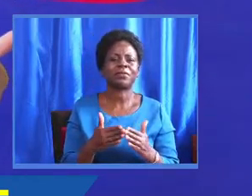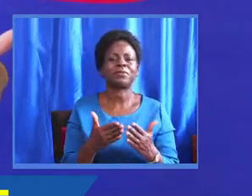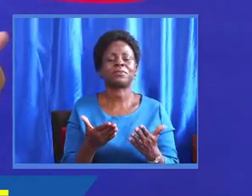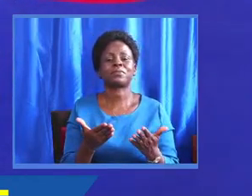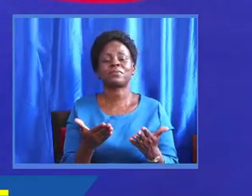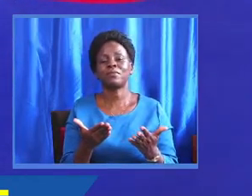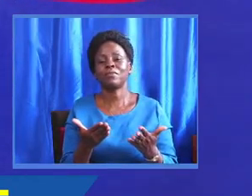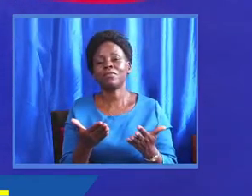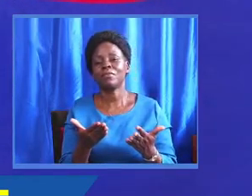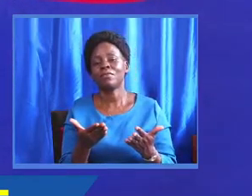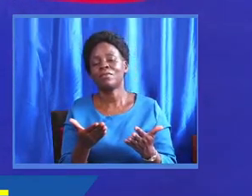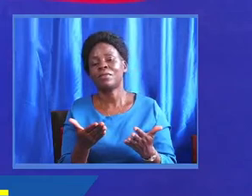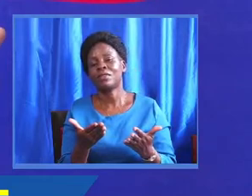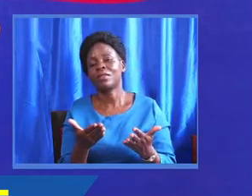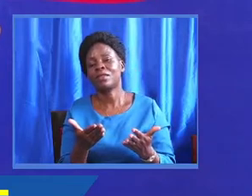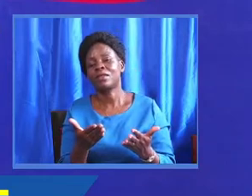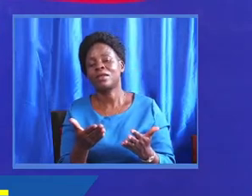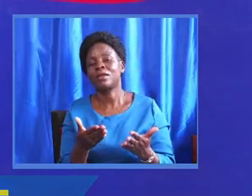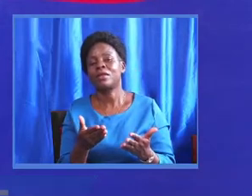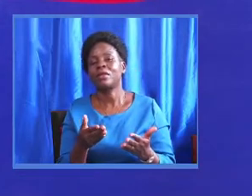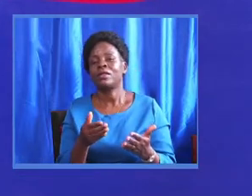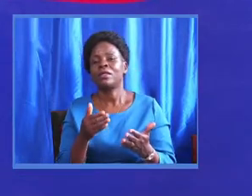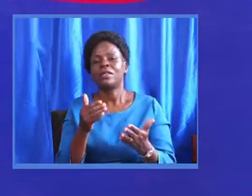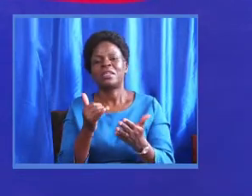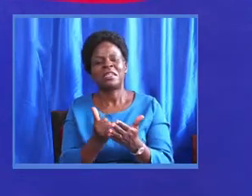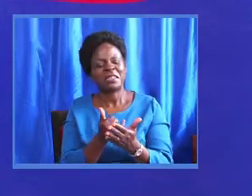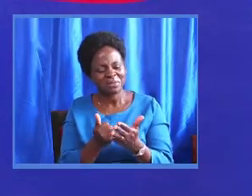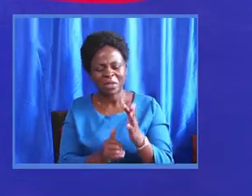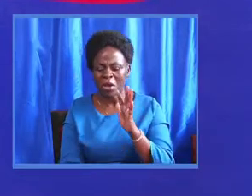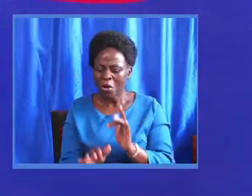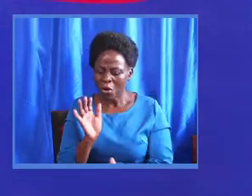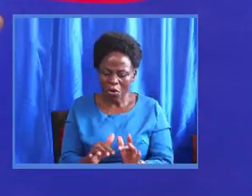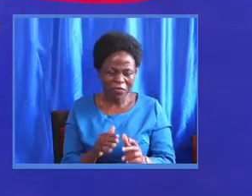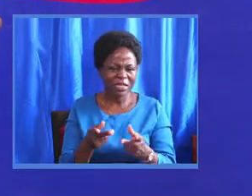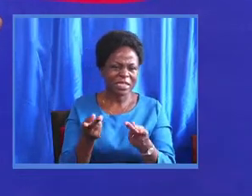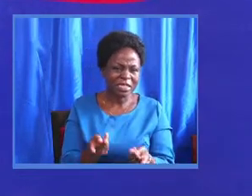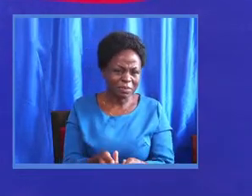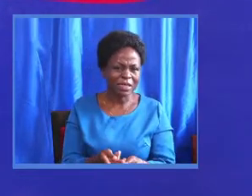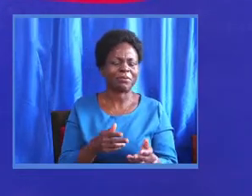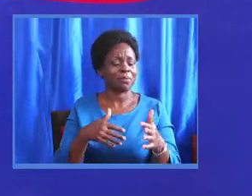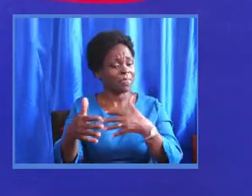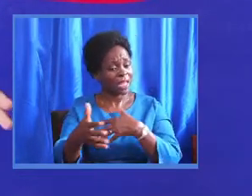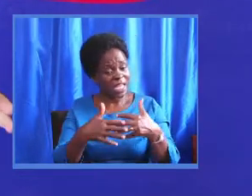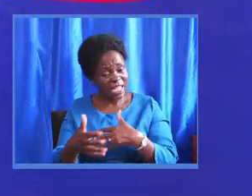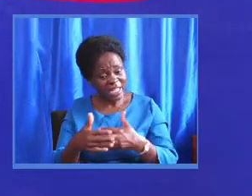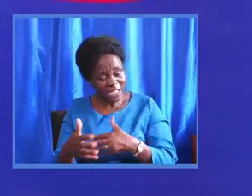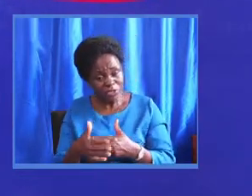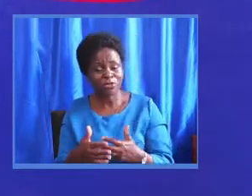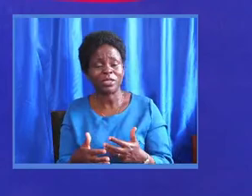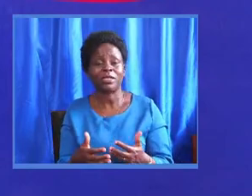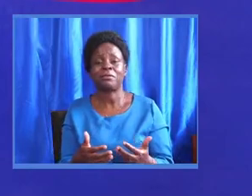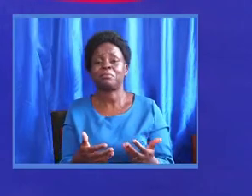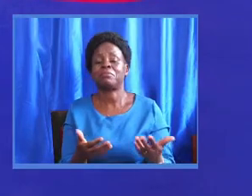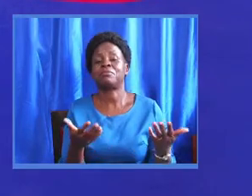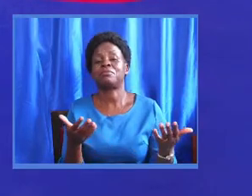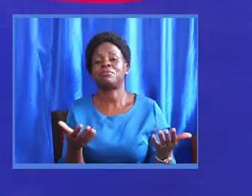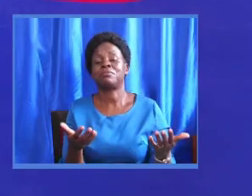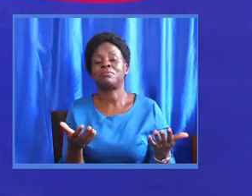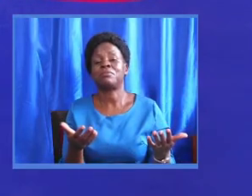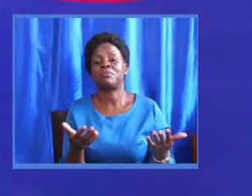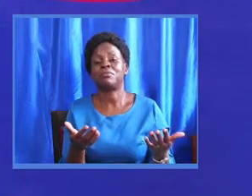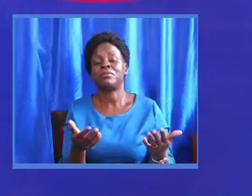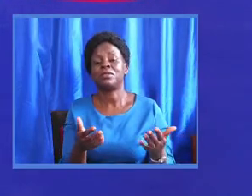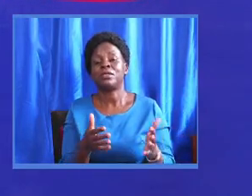urban developments, industrial developments, office parks, industrial parks. So